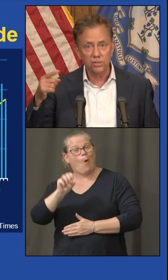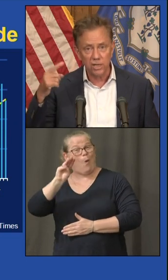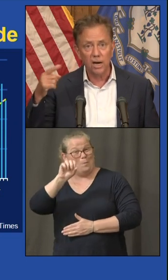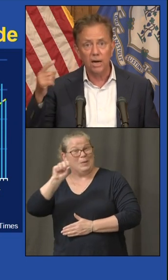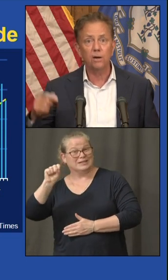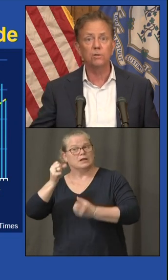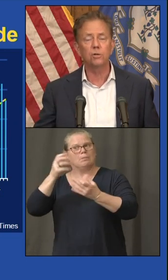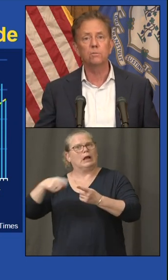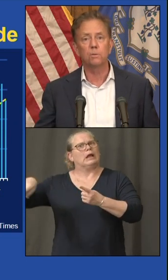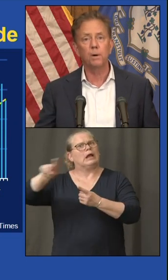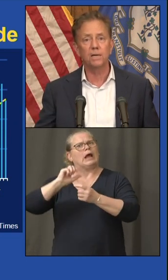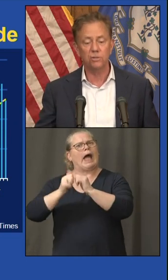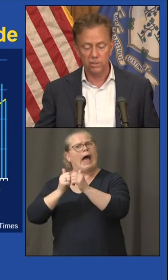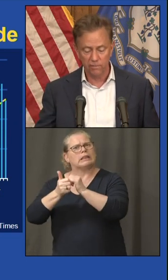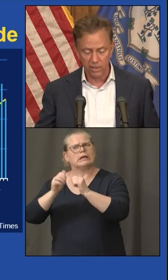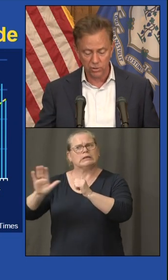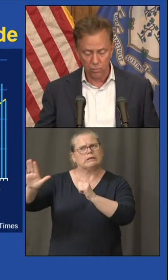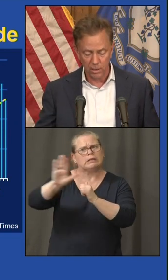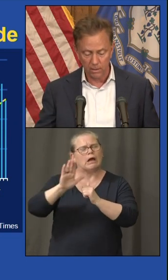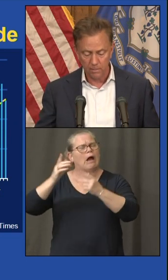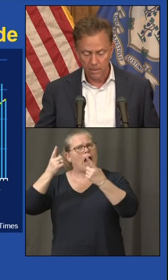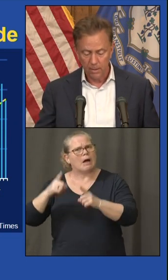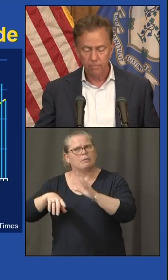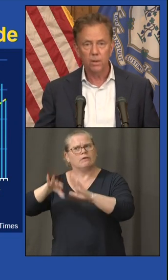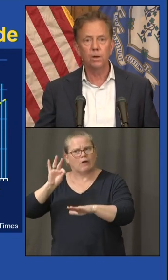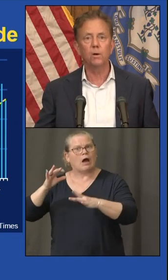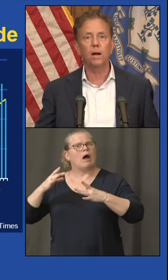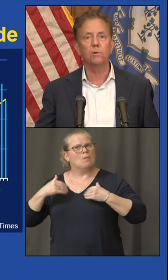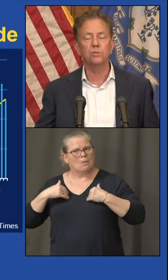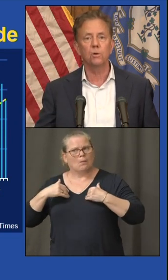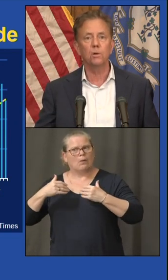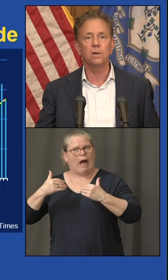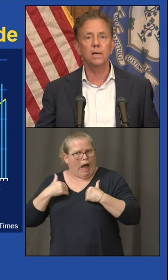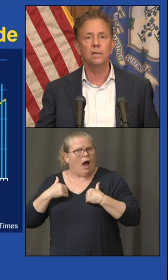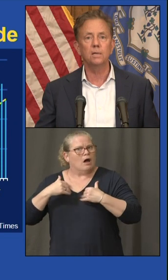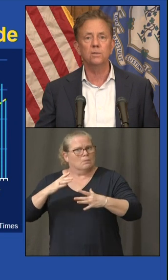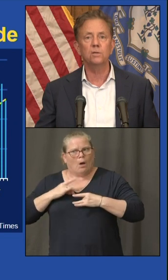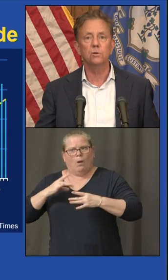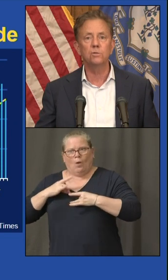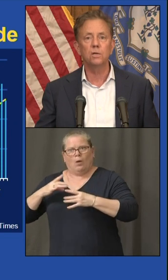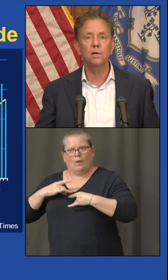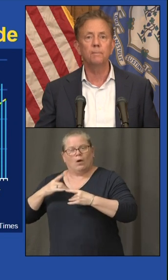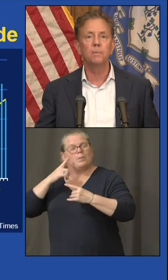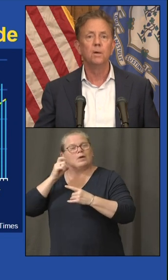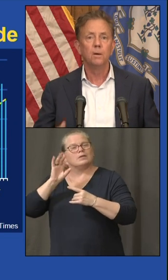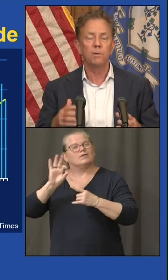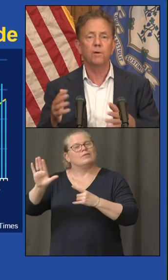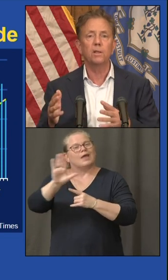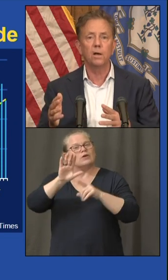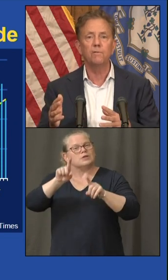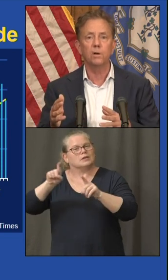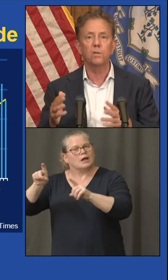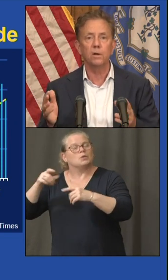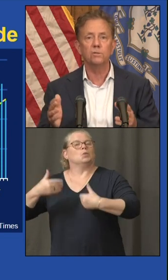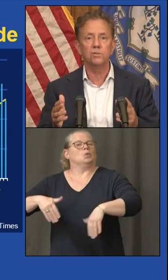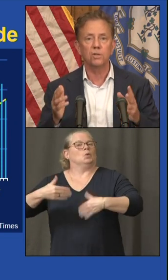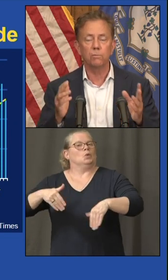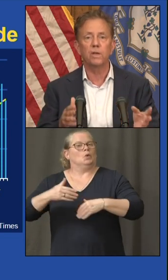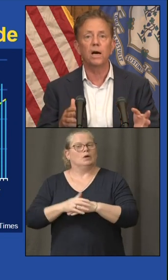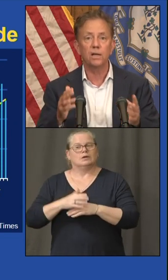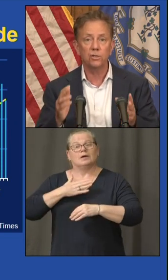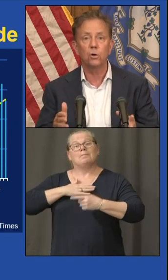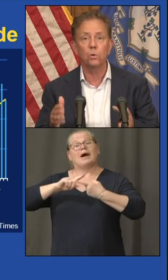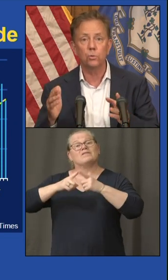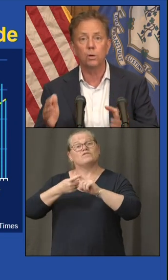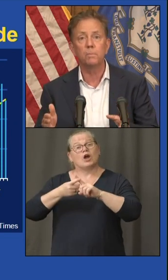are testing higher in terms of positivity as well. You know, Arizona, again, Doug Ducey, our friend the governor there, just said